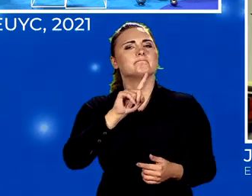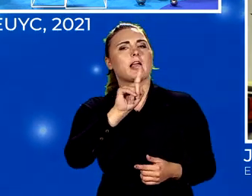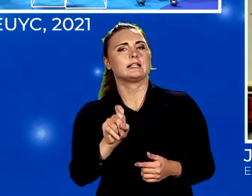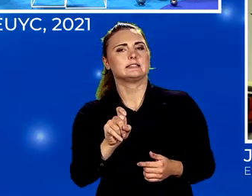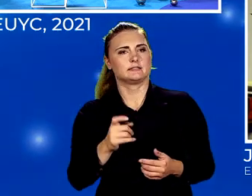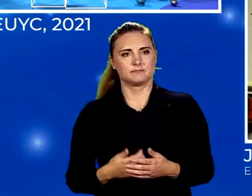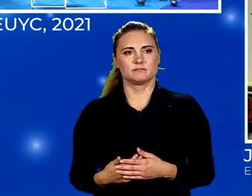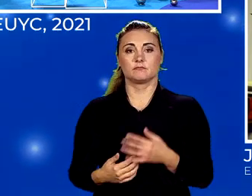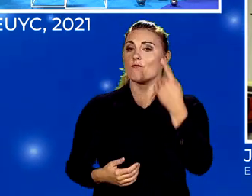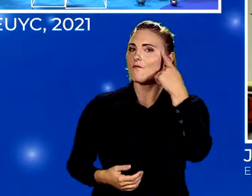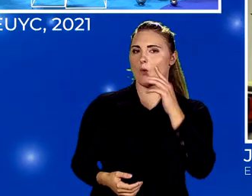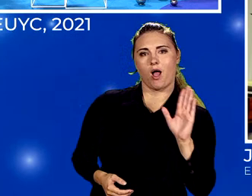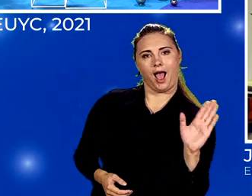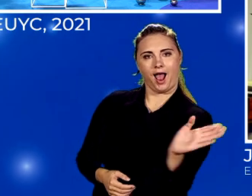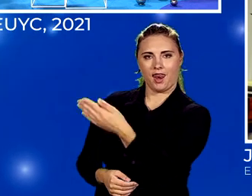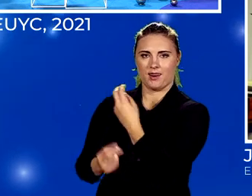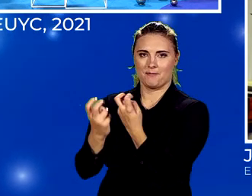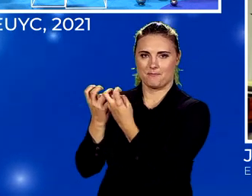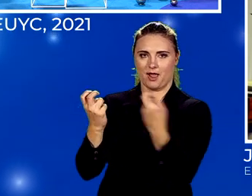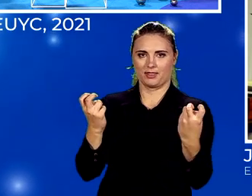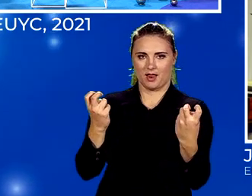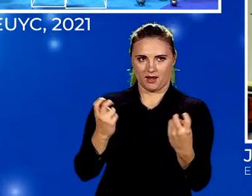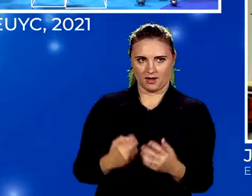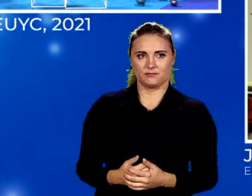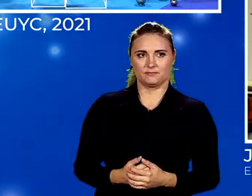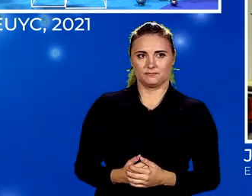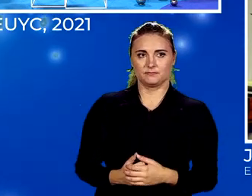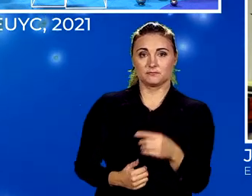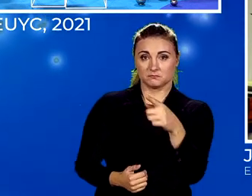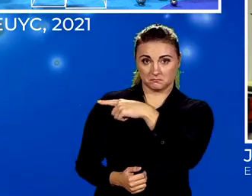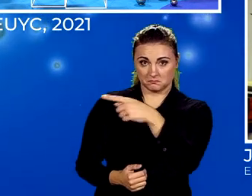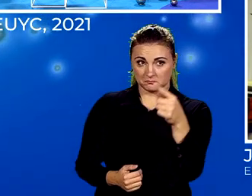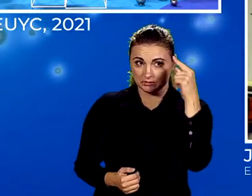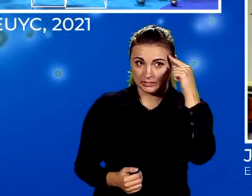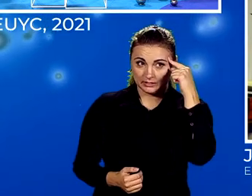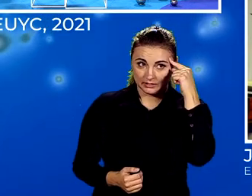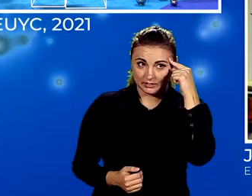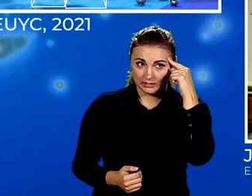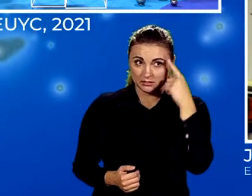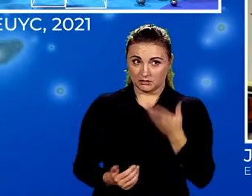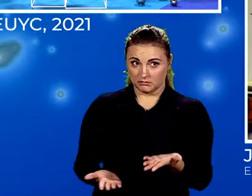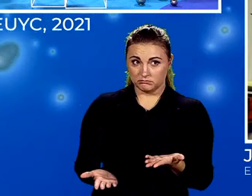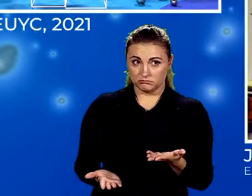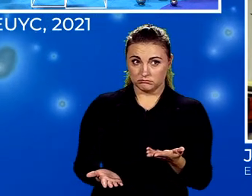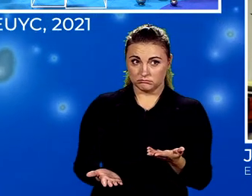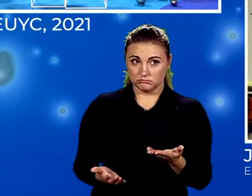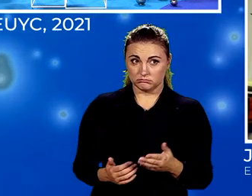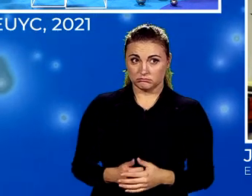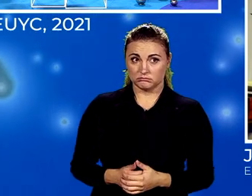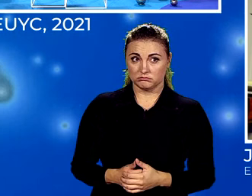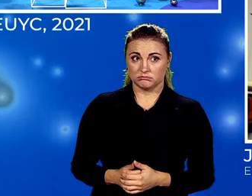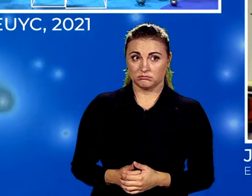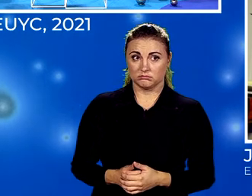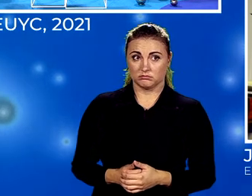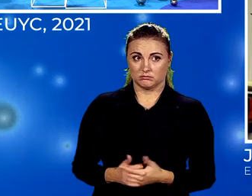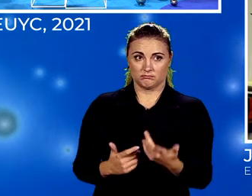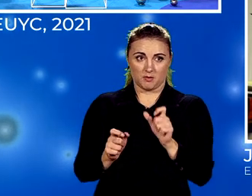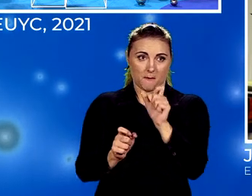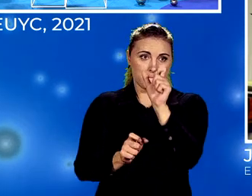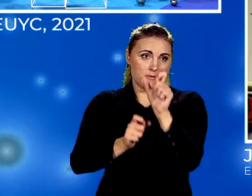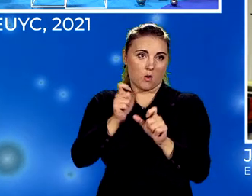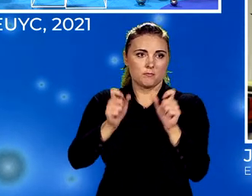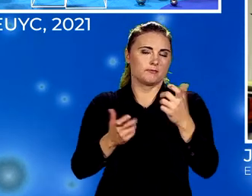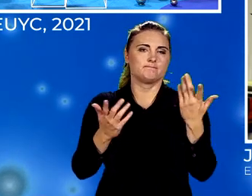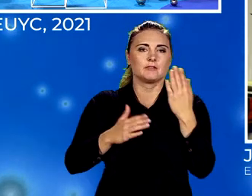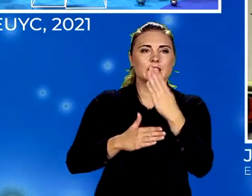everyone. Is do you think the incline of access for some people, like people with disabilities,